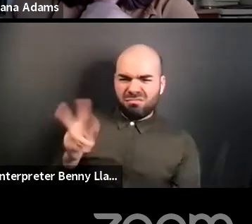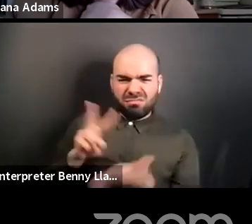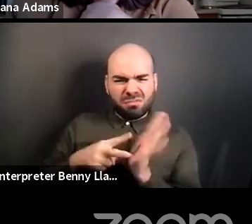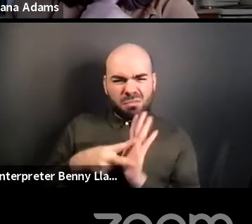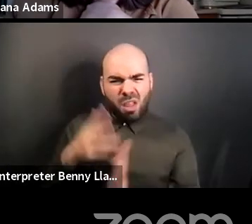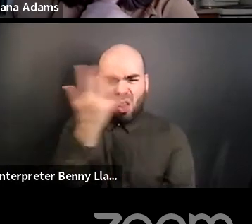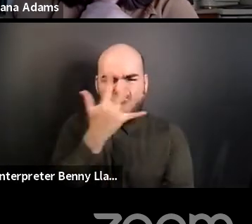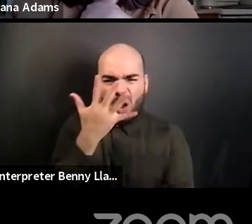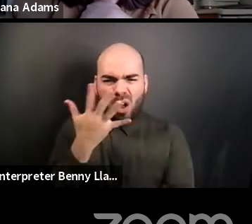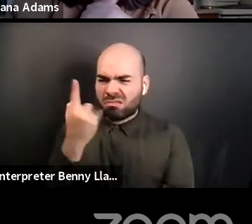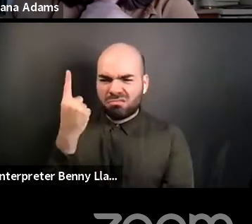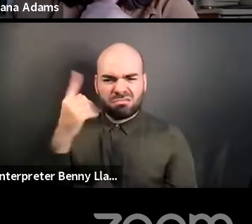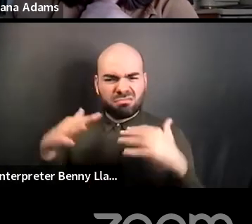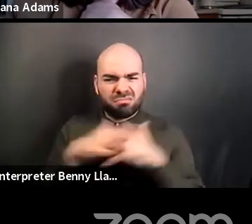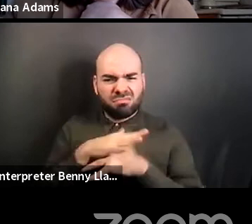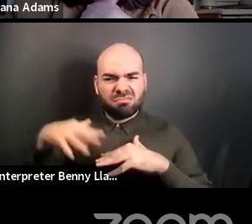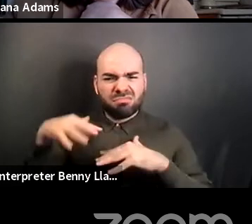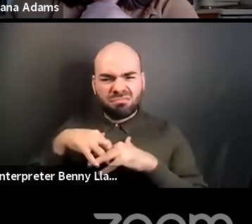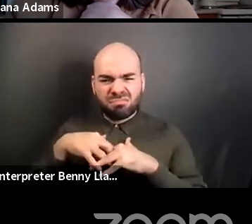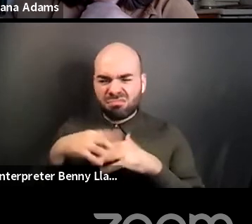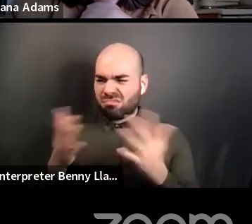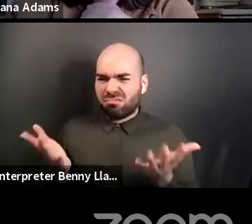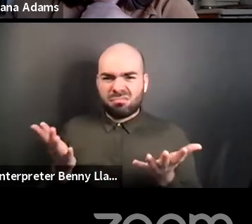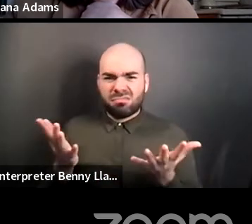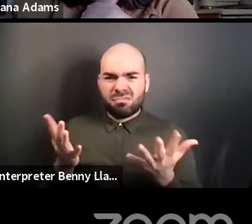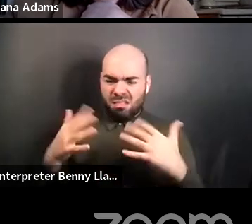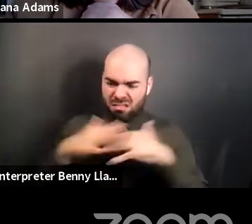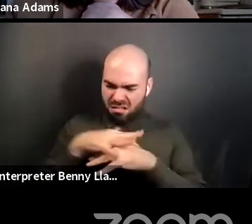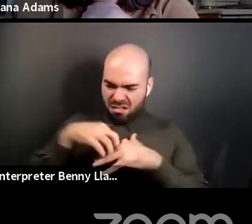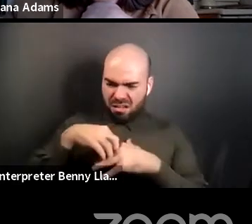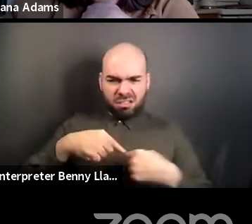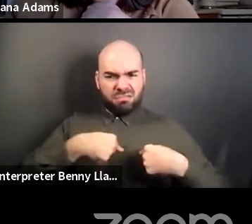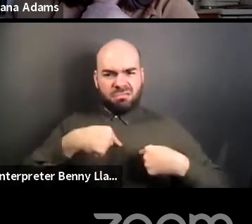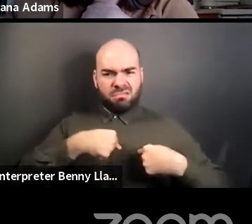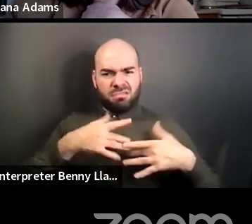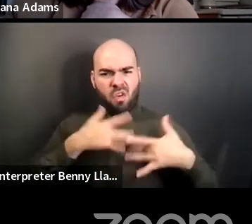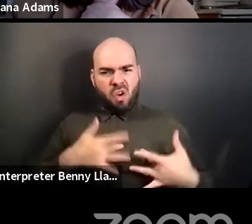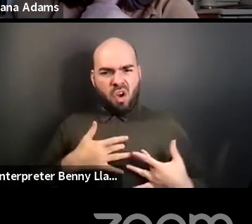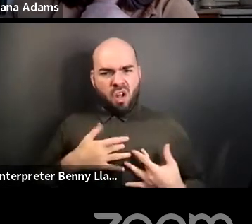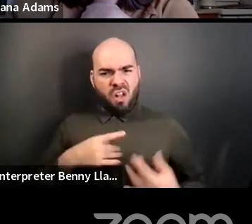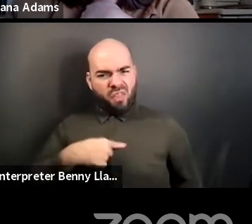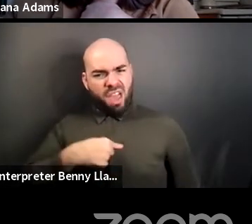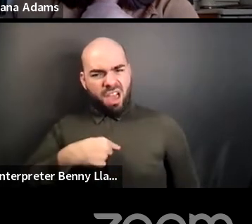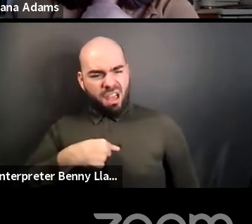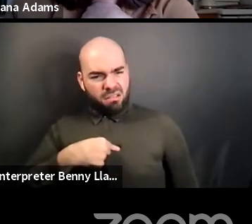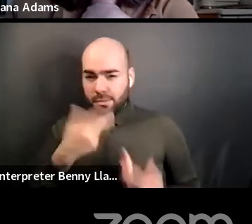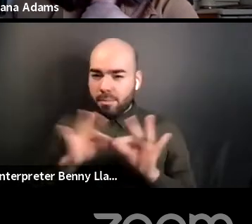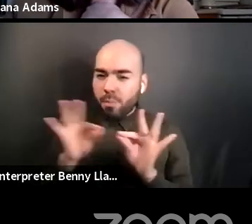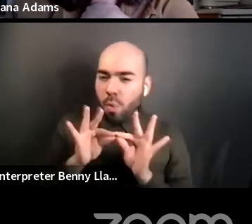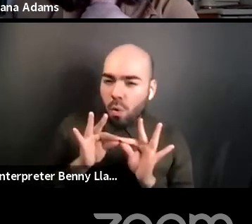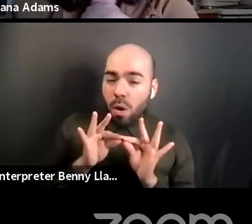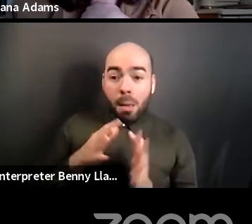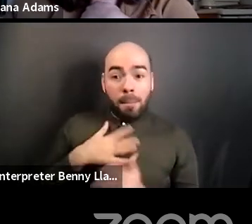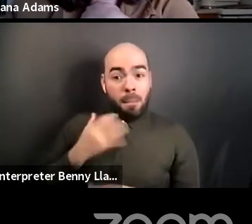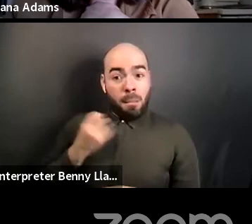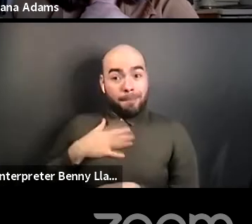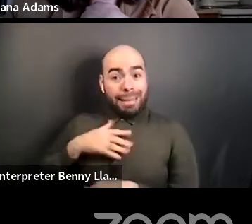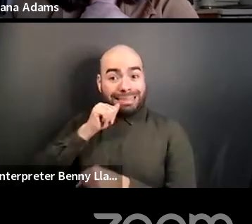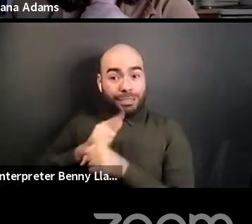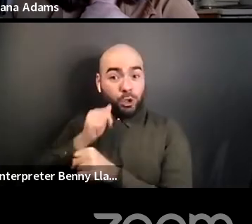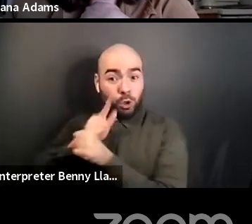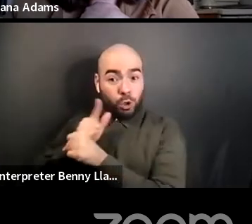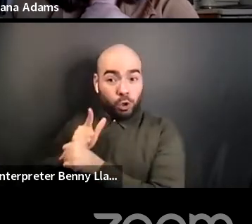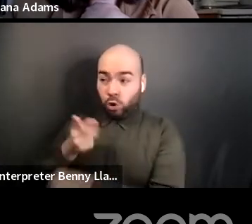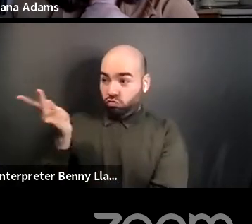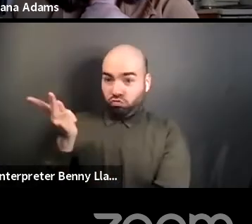you're Indigenous in here, you're Indigenous. Like, and my sisters don't look like me either. My